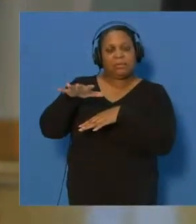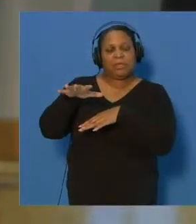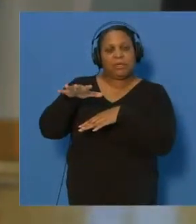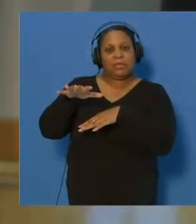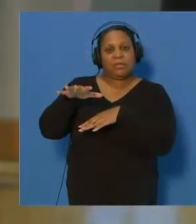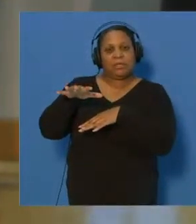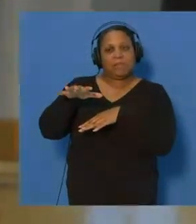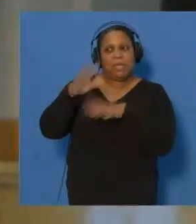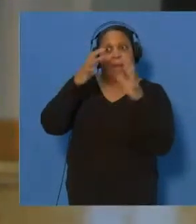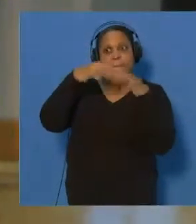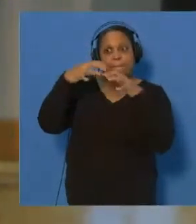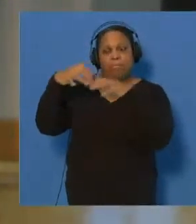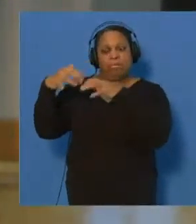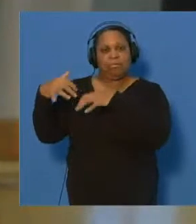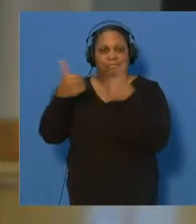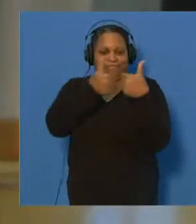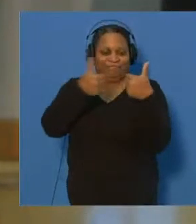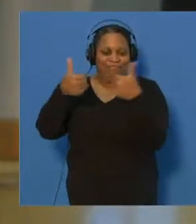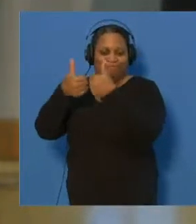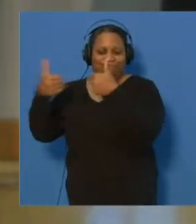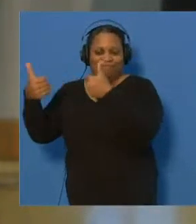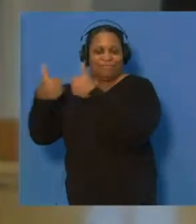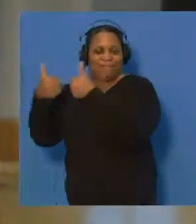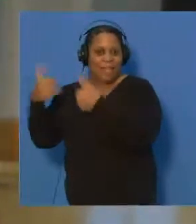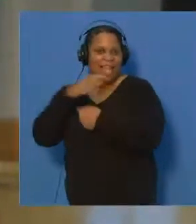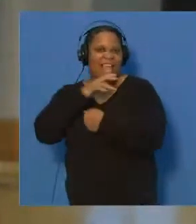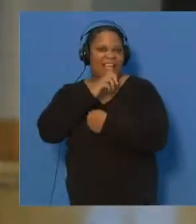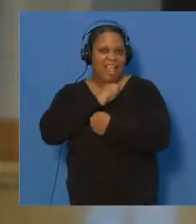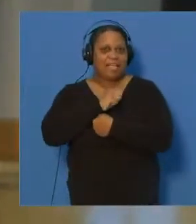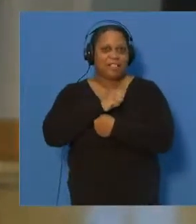and it's broken up in age group. So